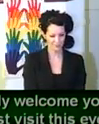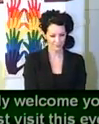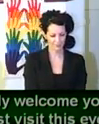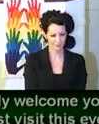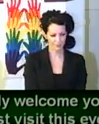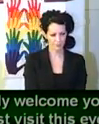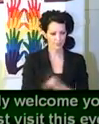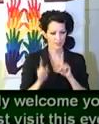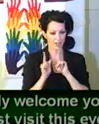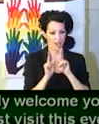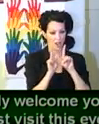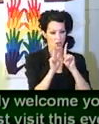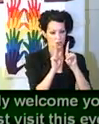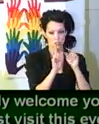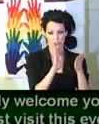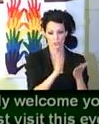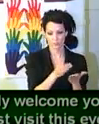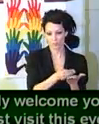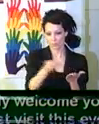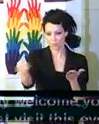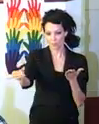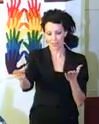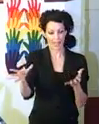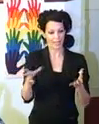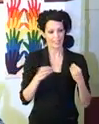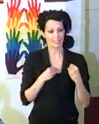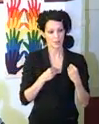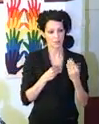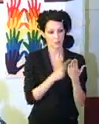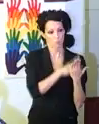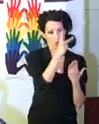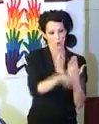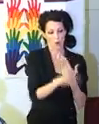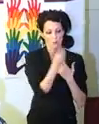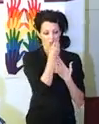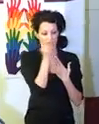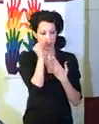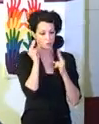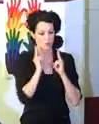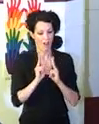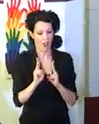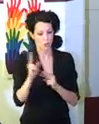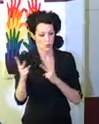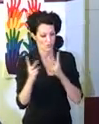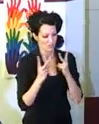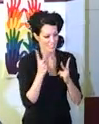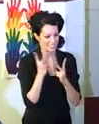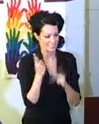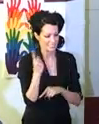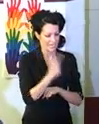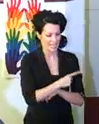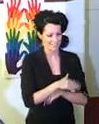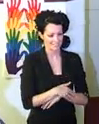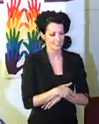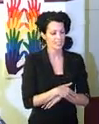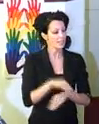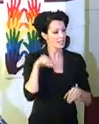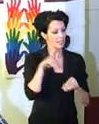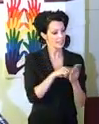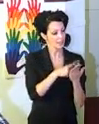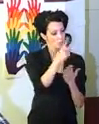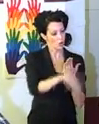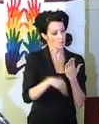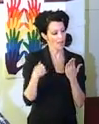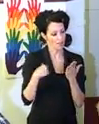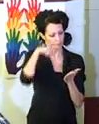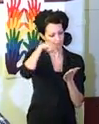Our ushers will get to you, but please do accept this brochure and a flyer as our way of acknowledging your presence amongst us this day. Inside the flyer,